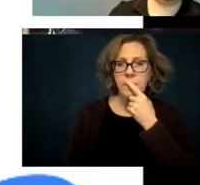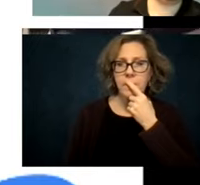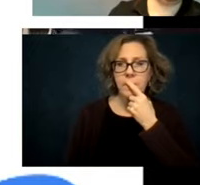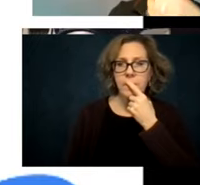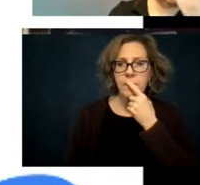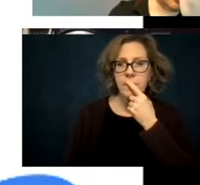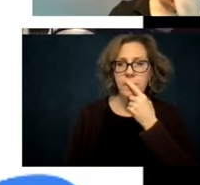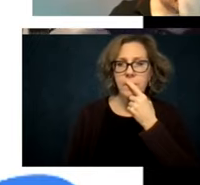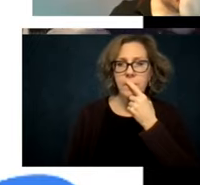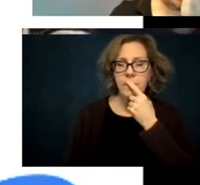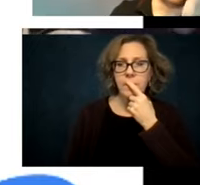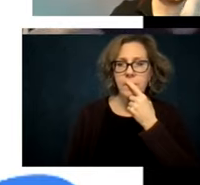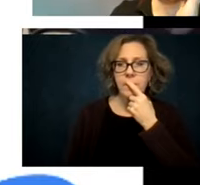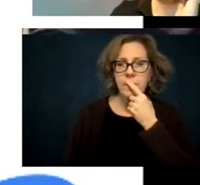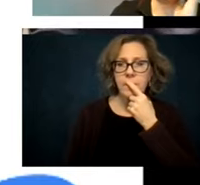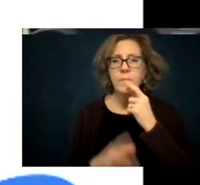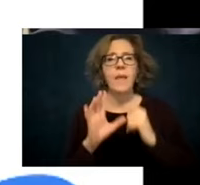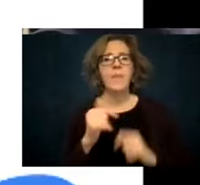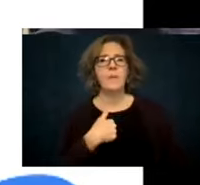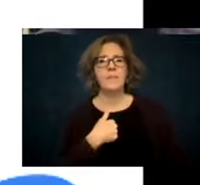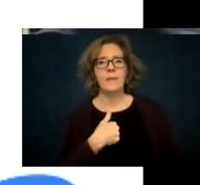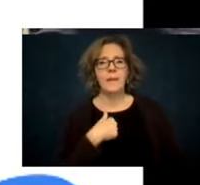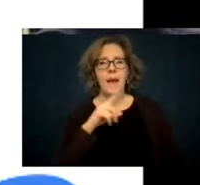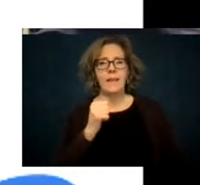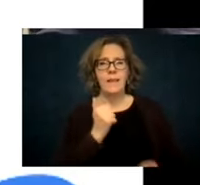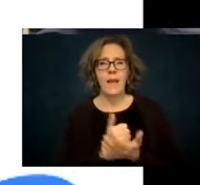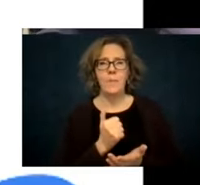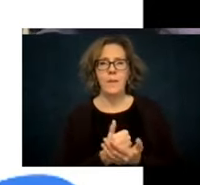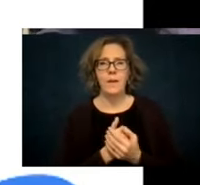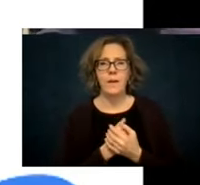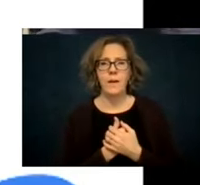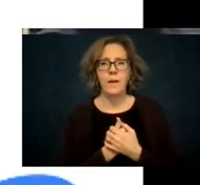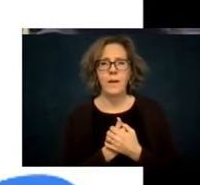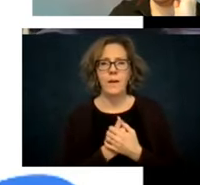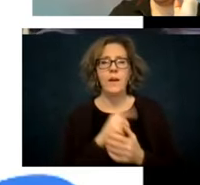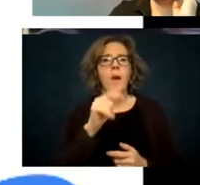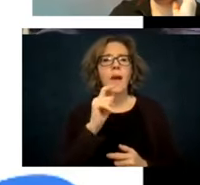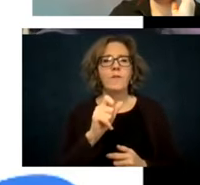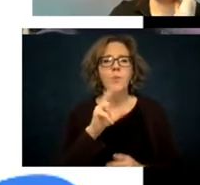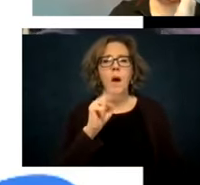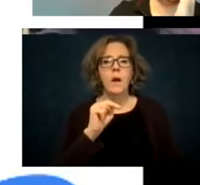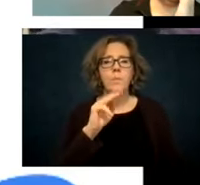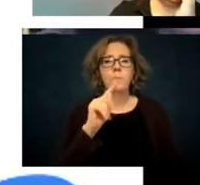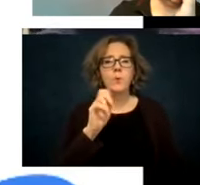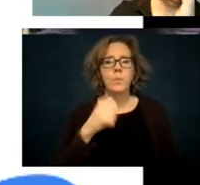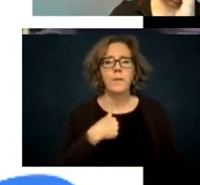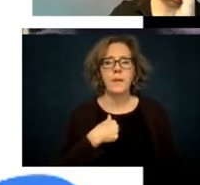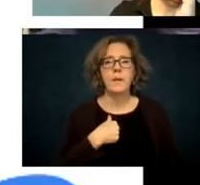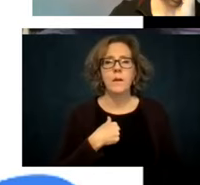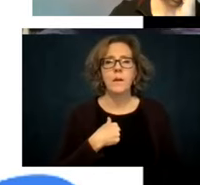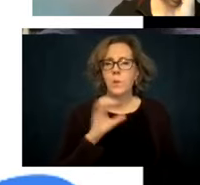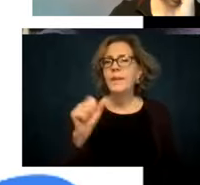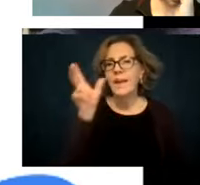Stacey, do you want to say your question again? Excuse me. I need help. What? You have to unmute me. You're unmuted. No, we hear you. Hear you.